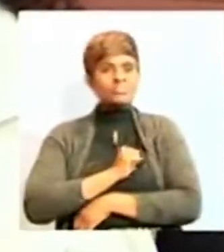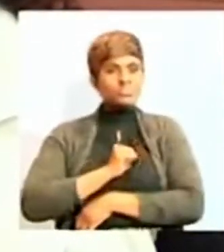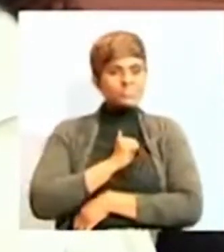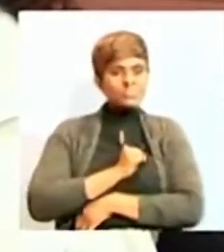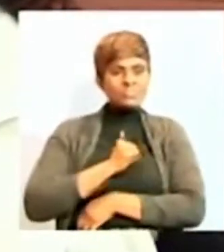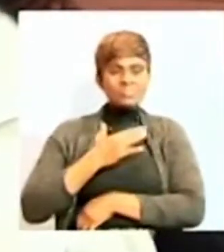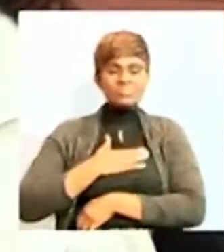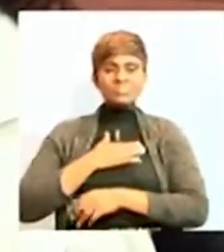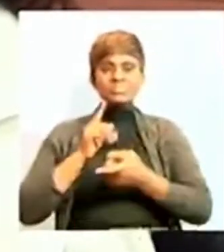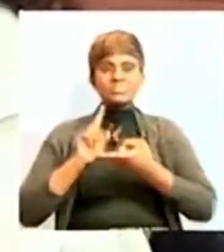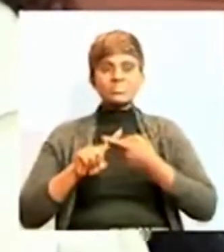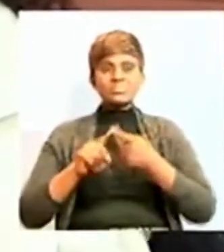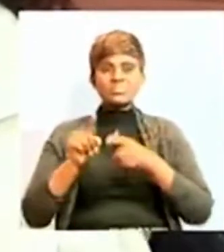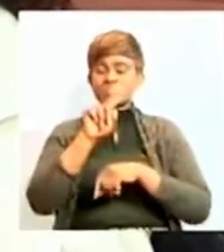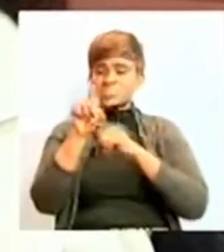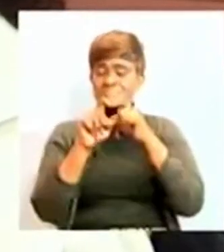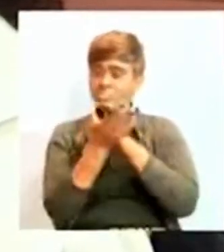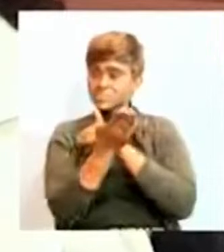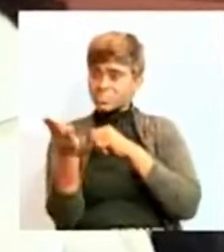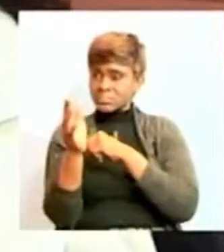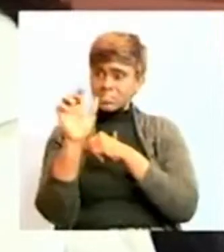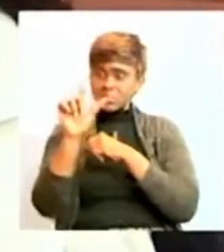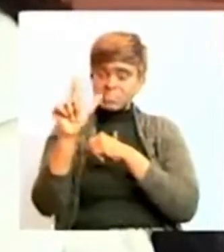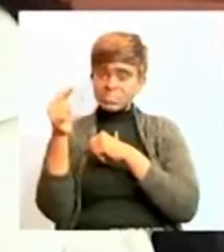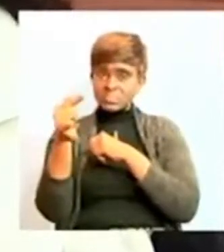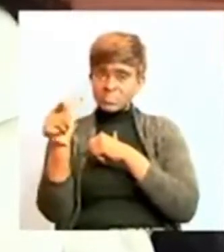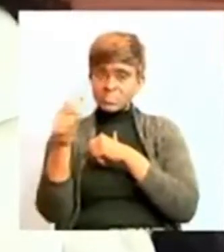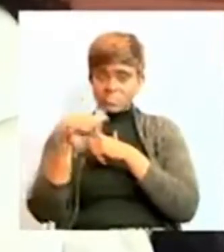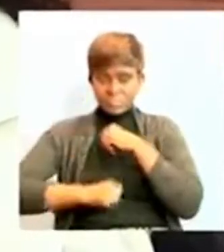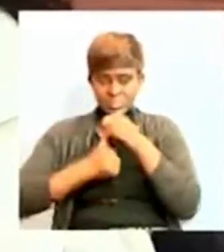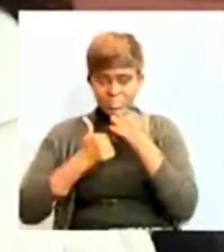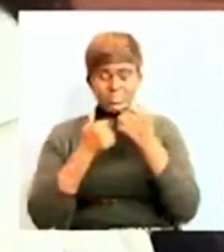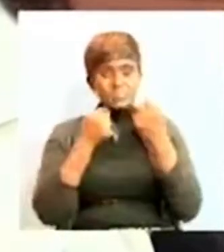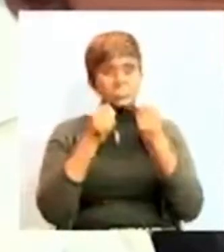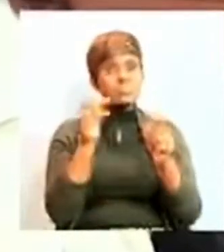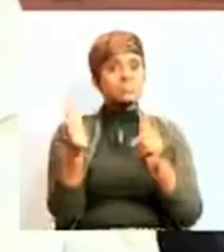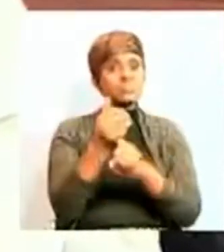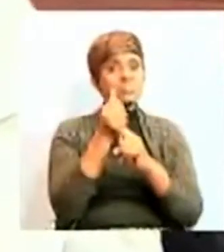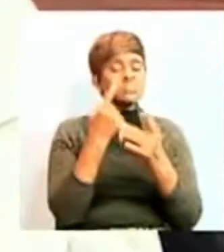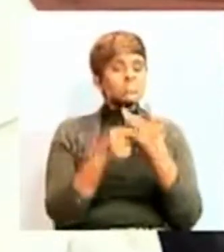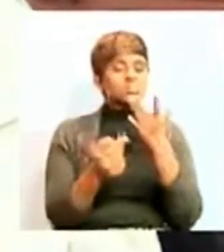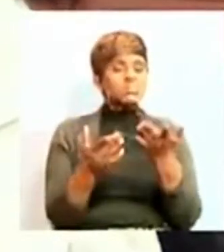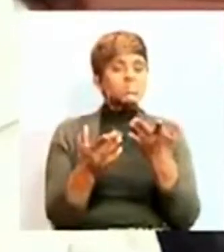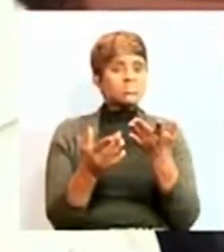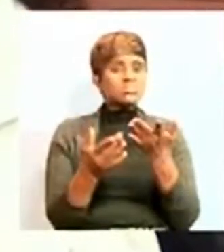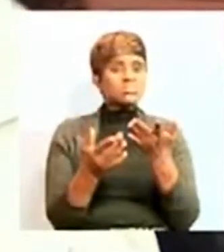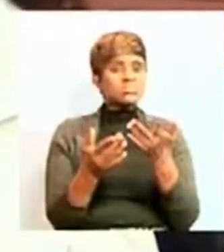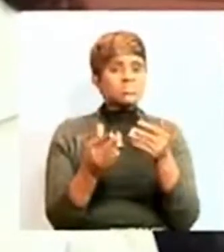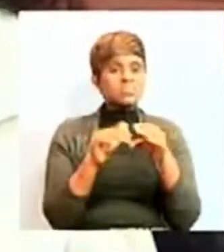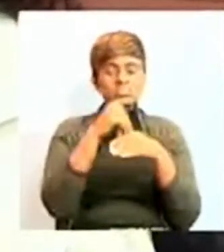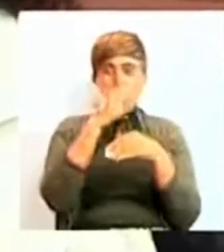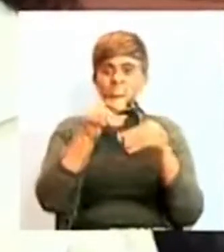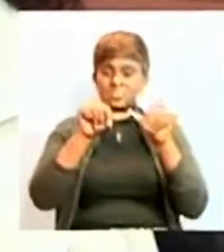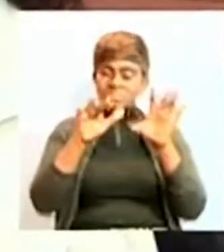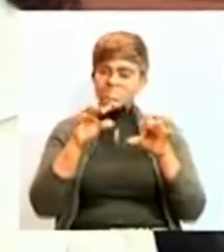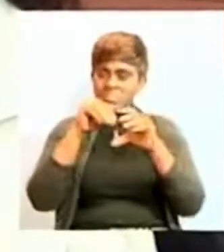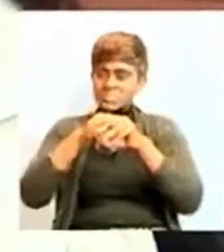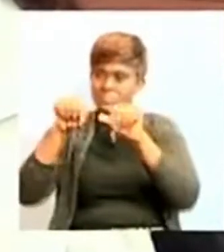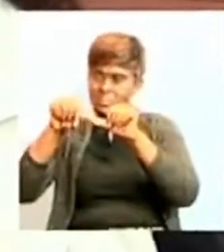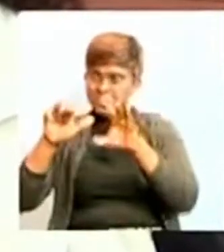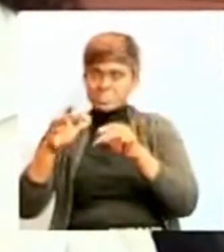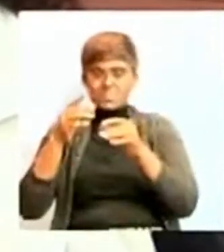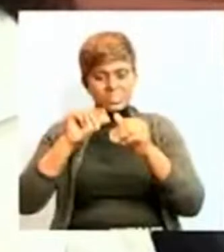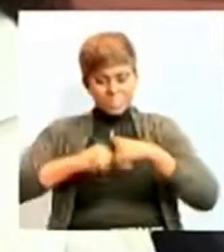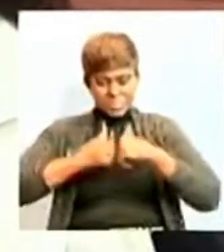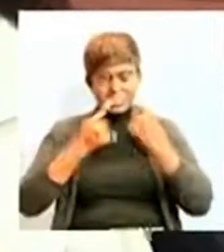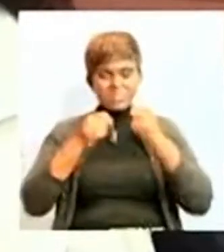my question would be to you, local government, what then are we trying to achieve? External auditors, internal auditors,